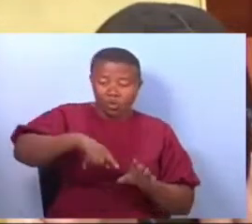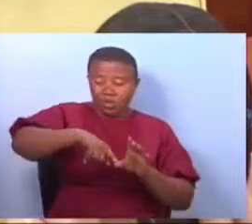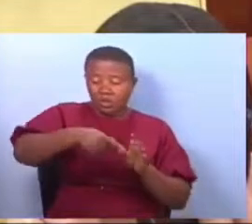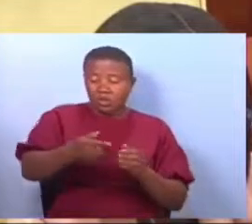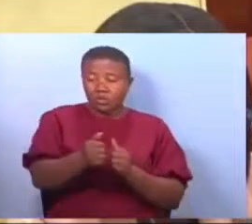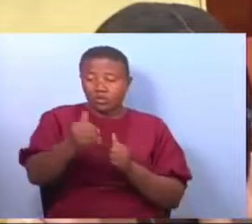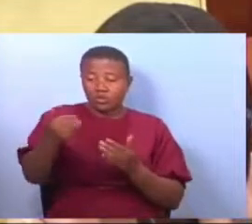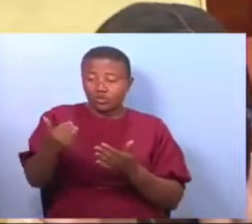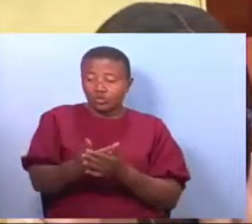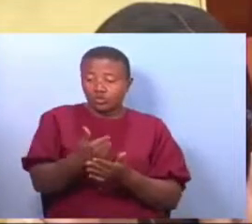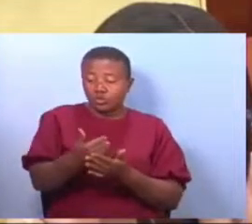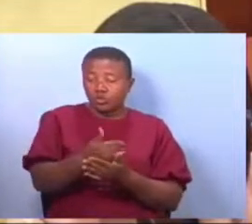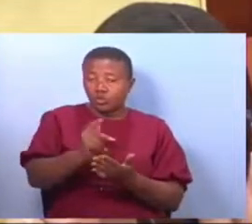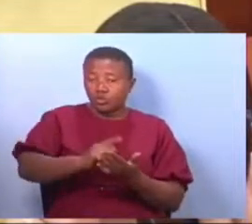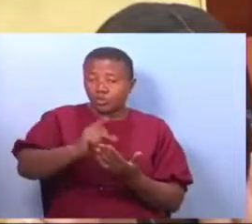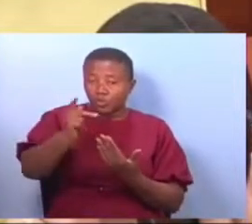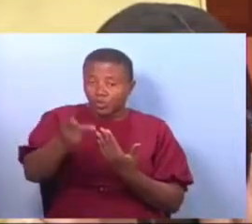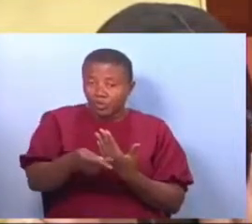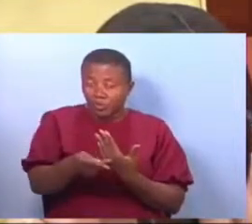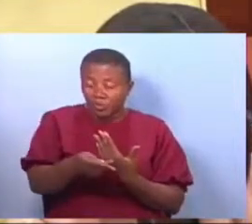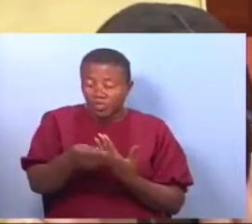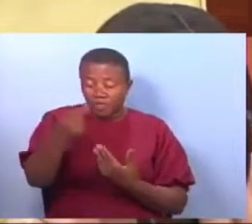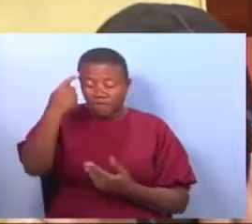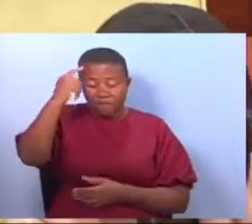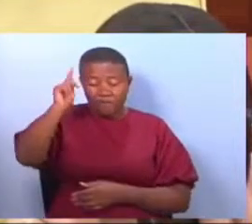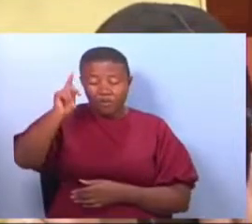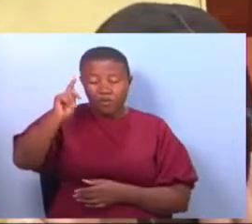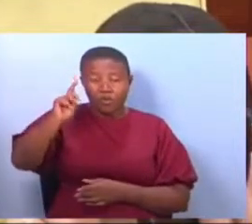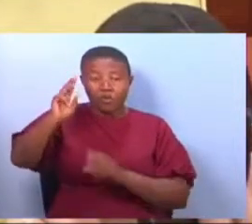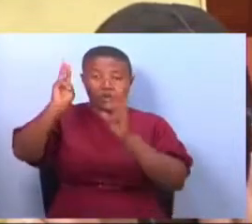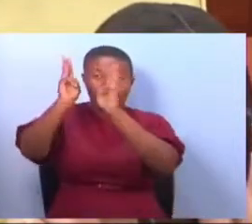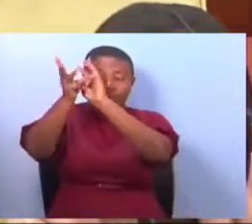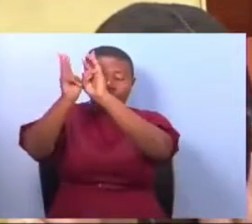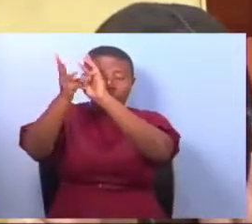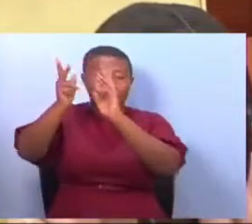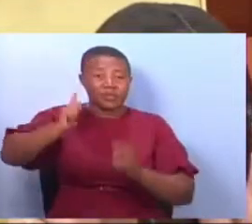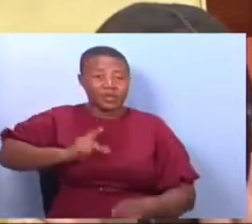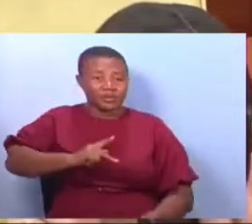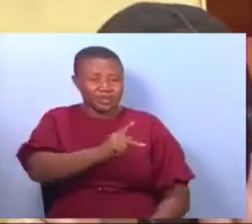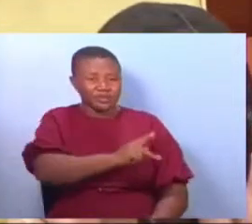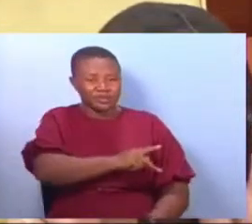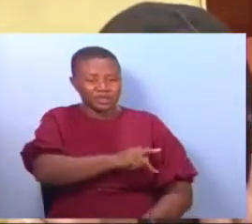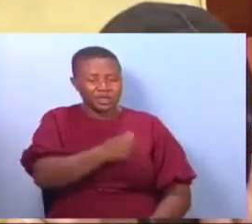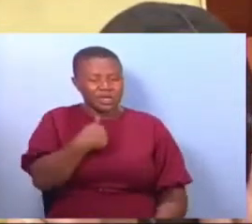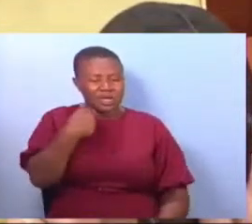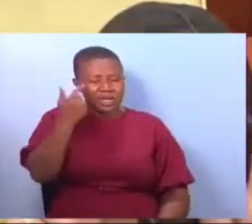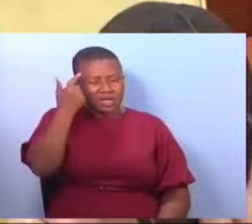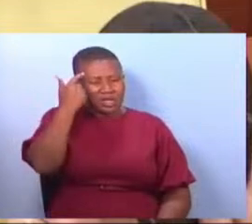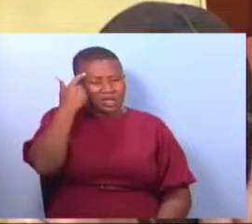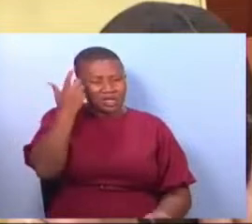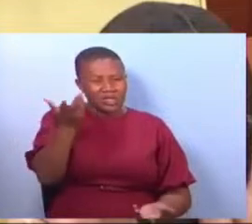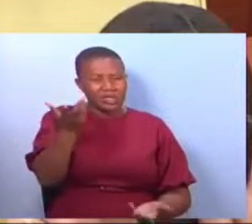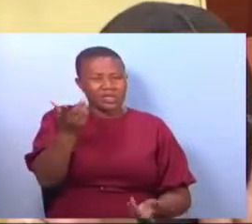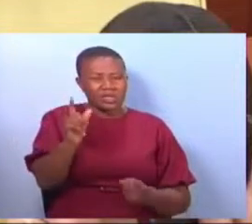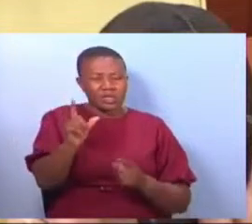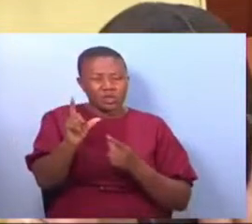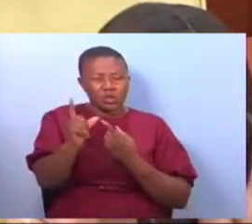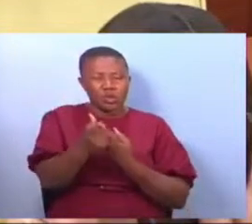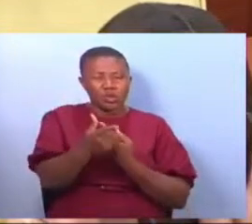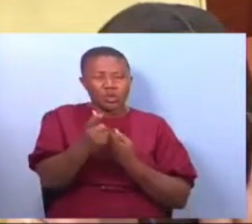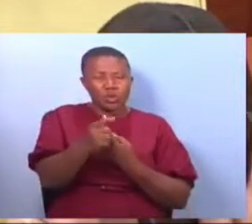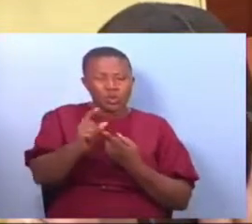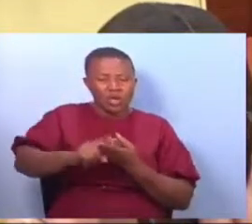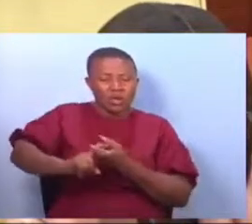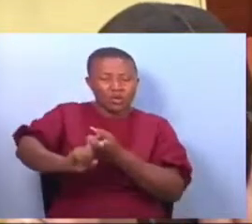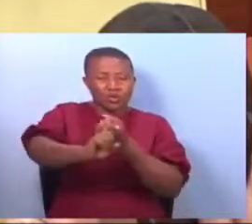Africa Program of Climate Parliament, key issues like local ownership of the